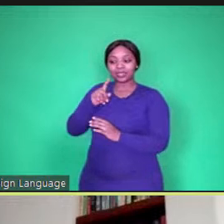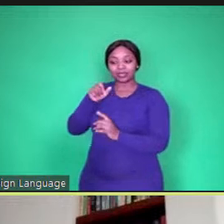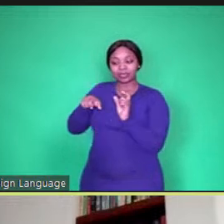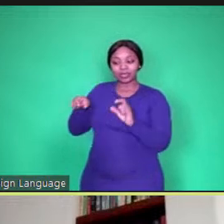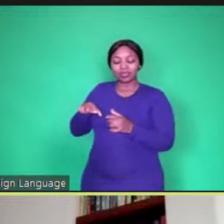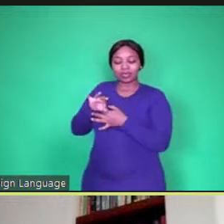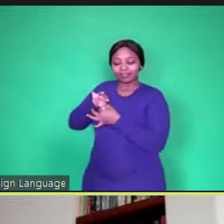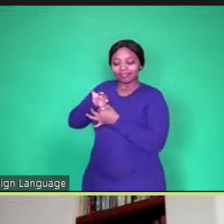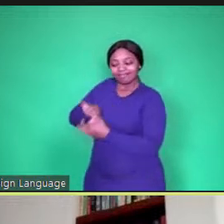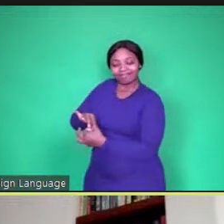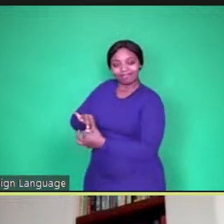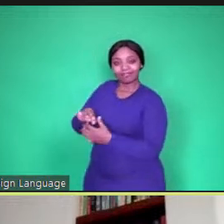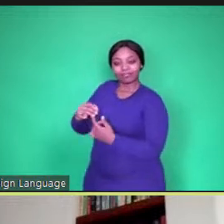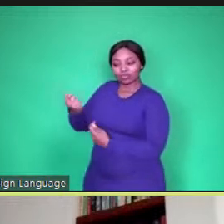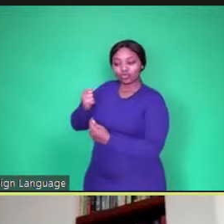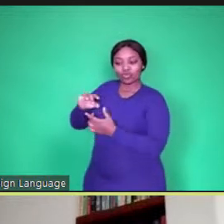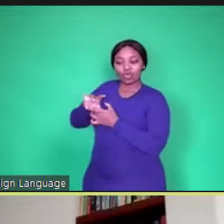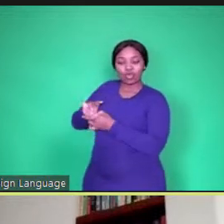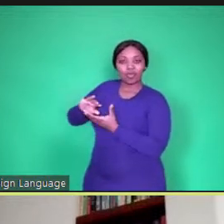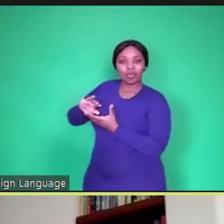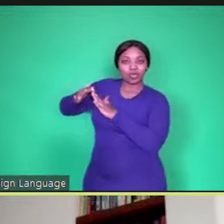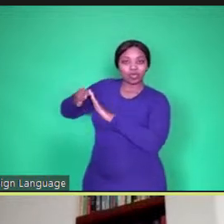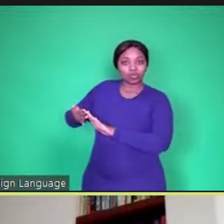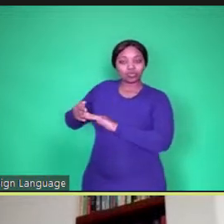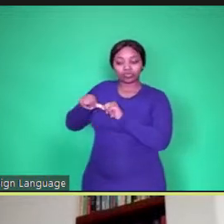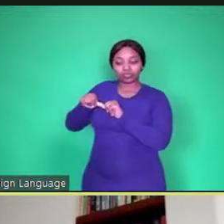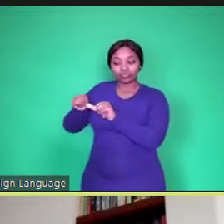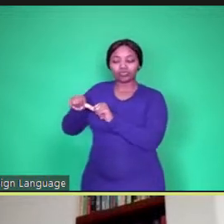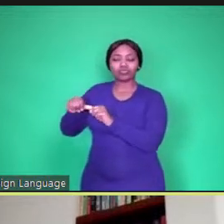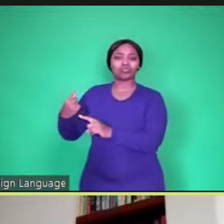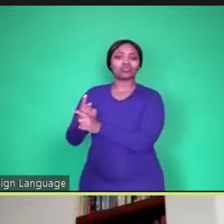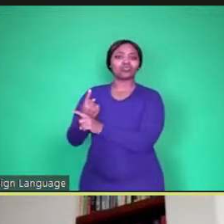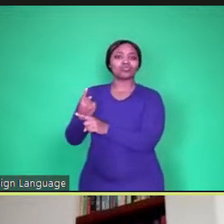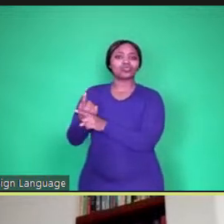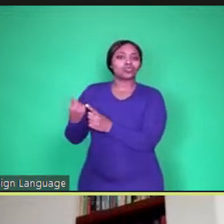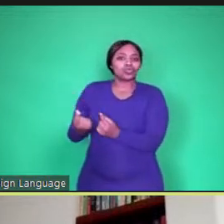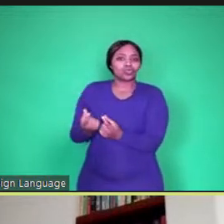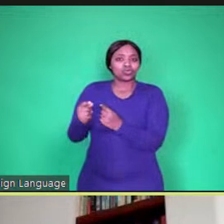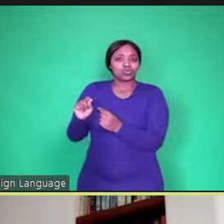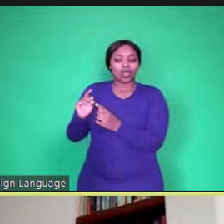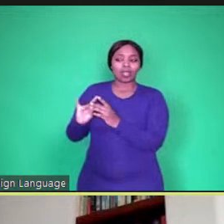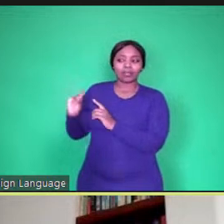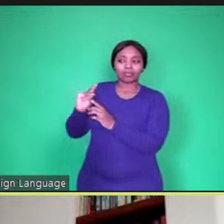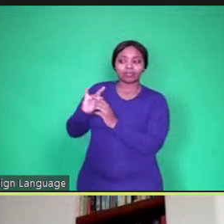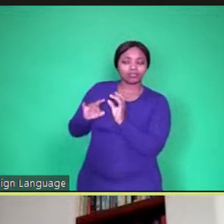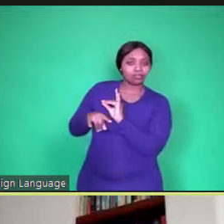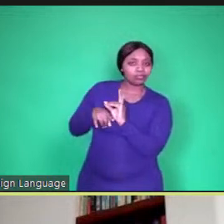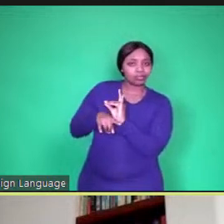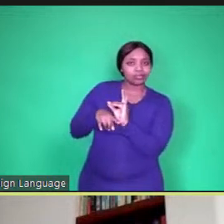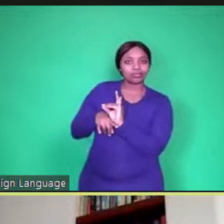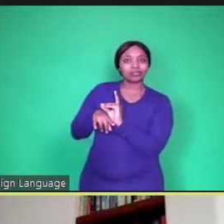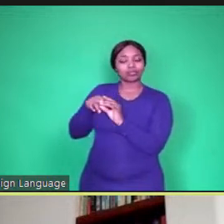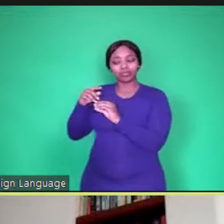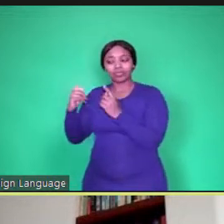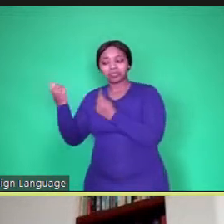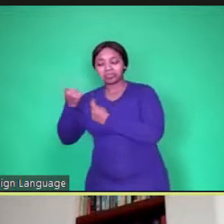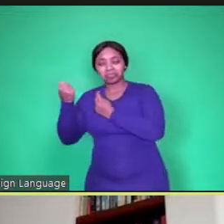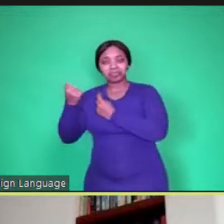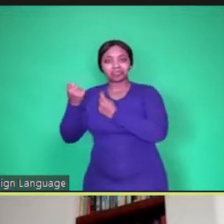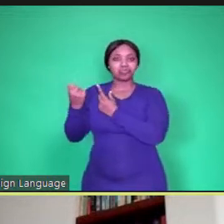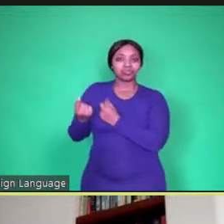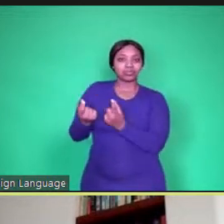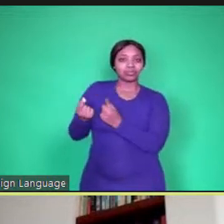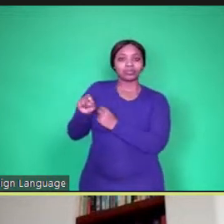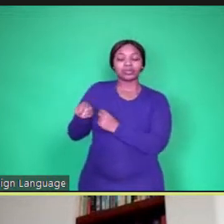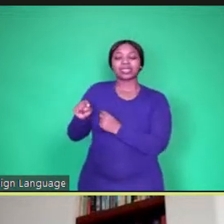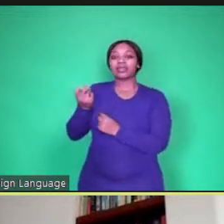community, where important rituals continue to be performed and where ancestors are buried, retirement aspirations, which may lead to investments